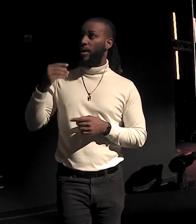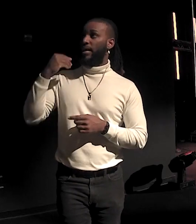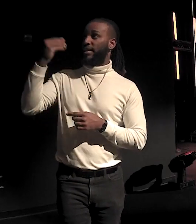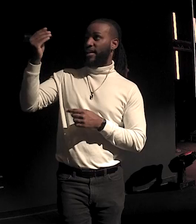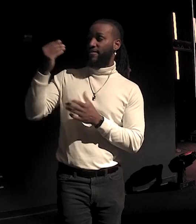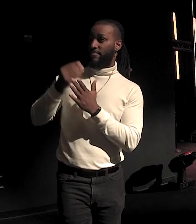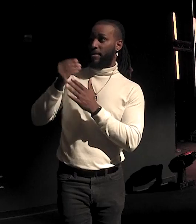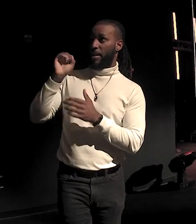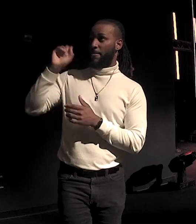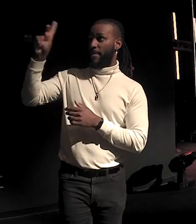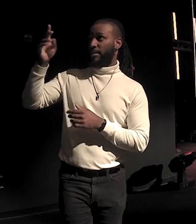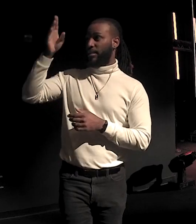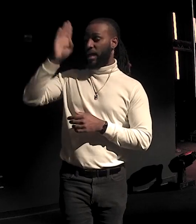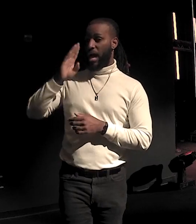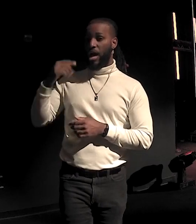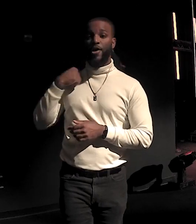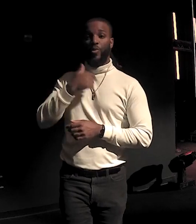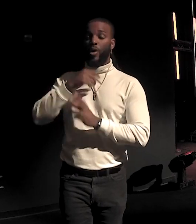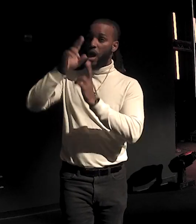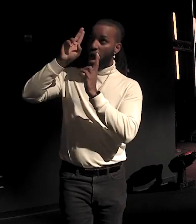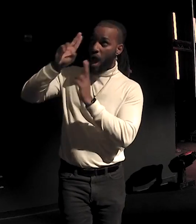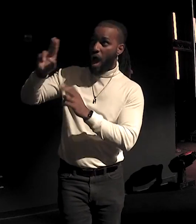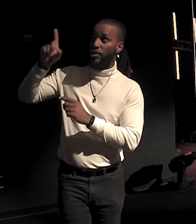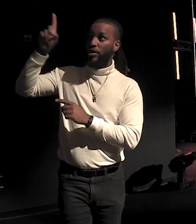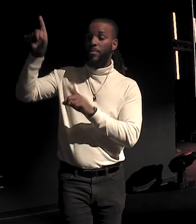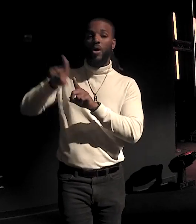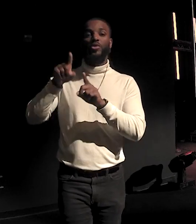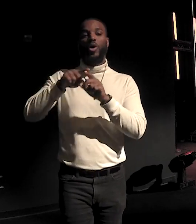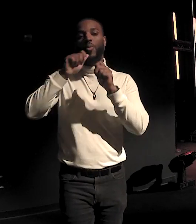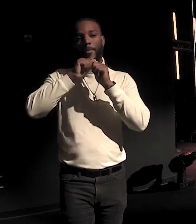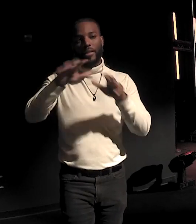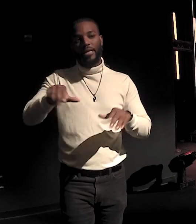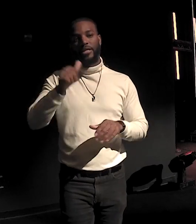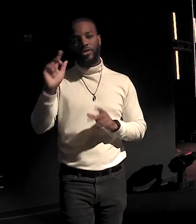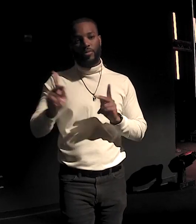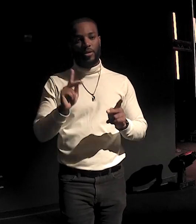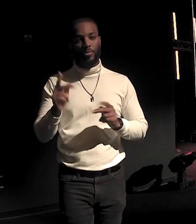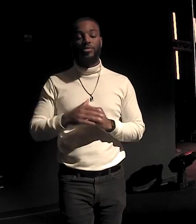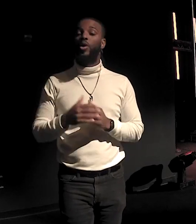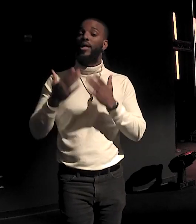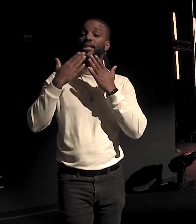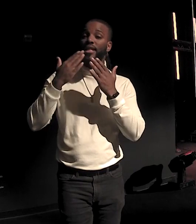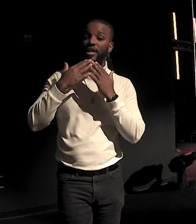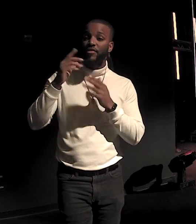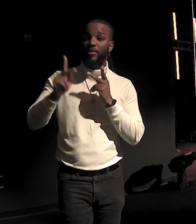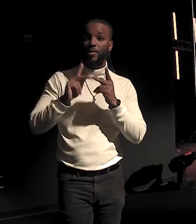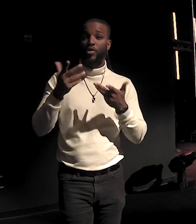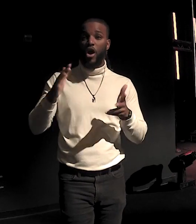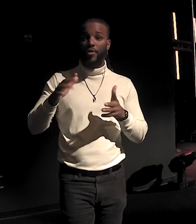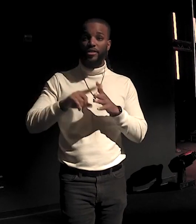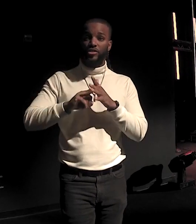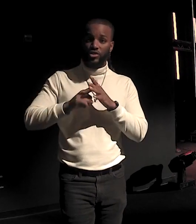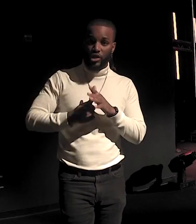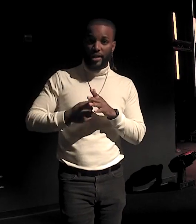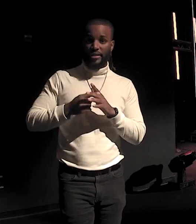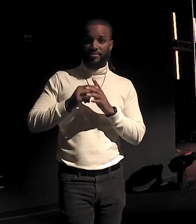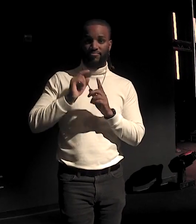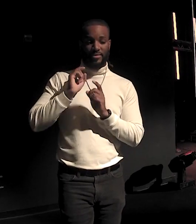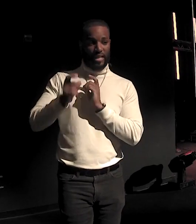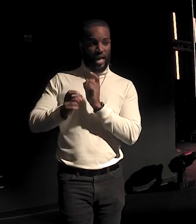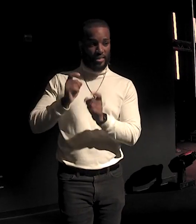offerings to God, we honor him and we also bless other people. So thank you to those of you who have already taken this step of faith in